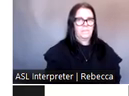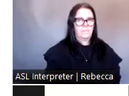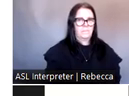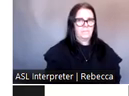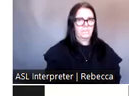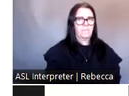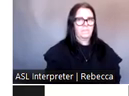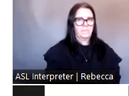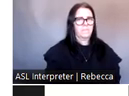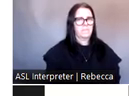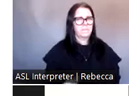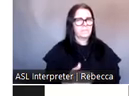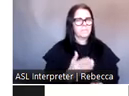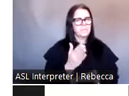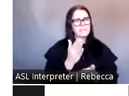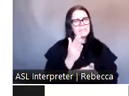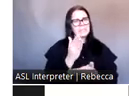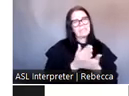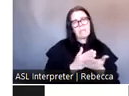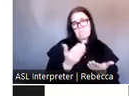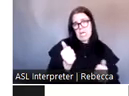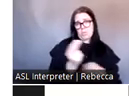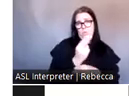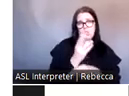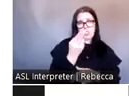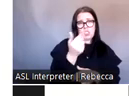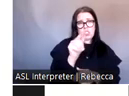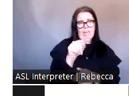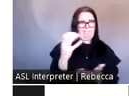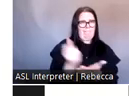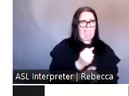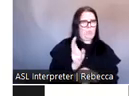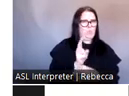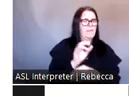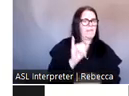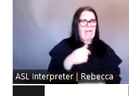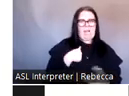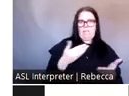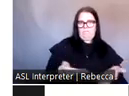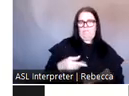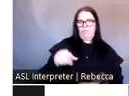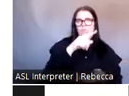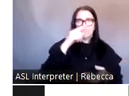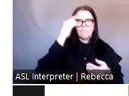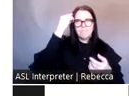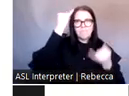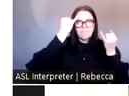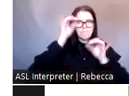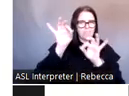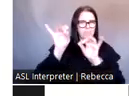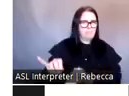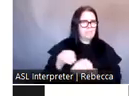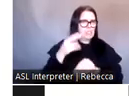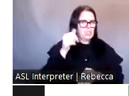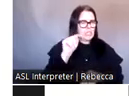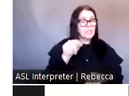What are some of the words? And feel free to type into the chat. This is one of the places where I would invite you to share a thought if you wish to. When you think